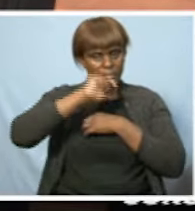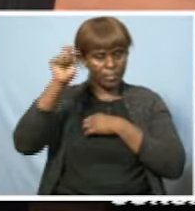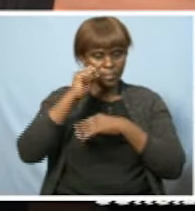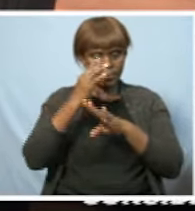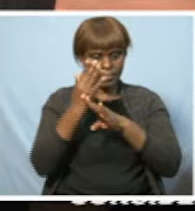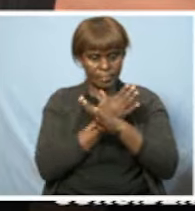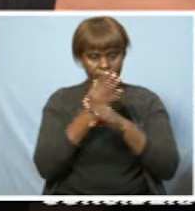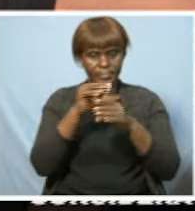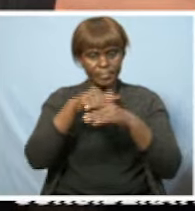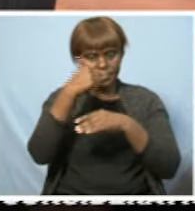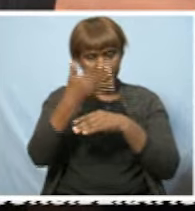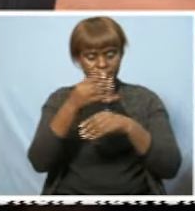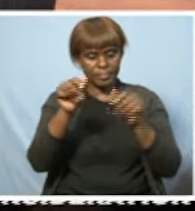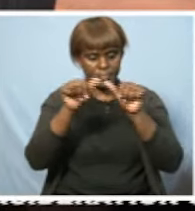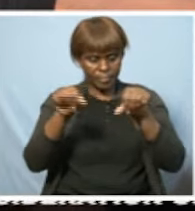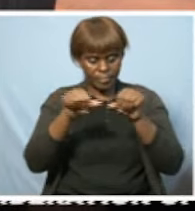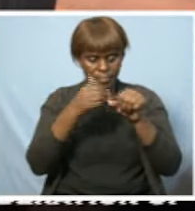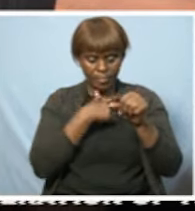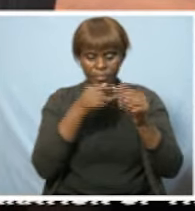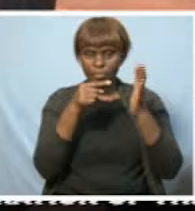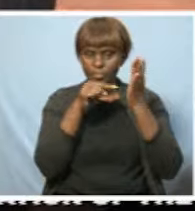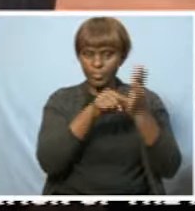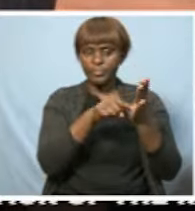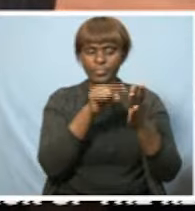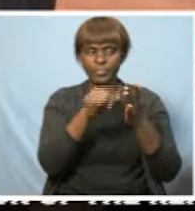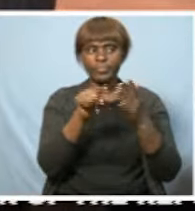external audit addressed this query, Chair.